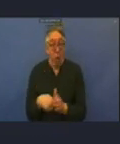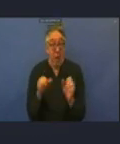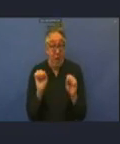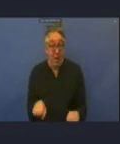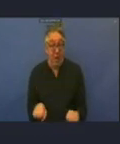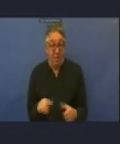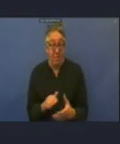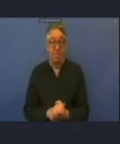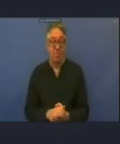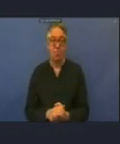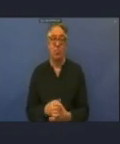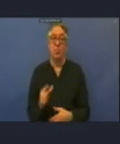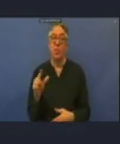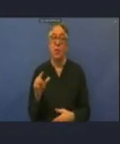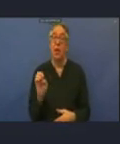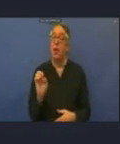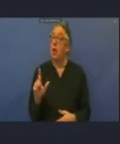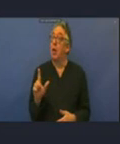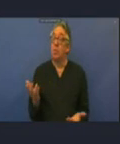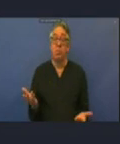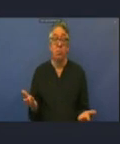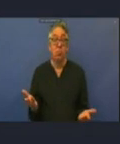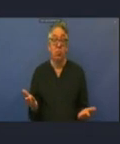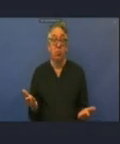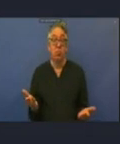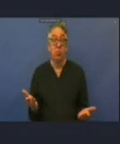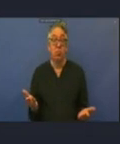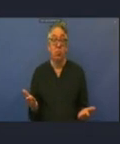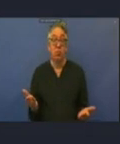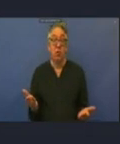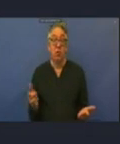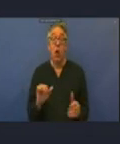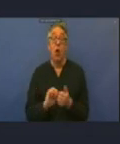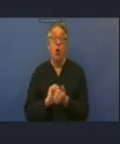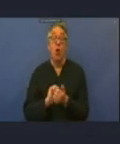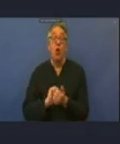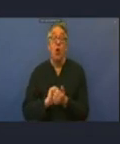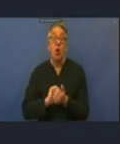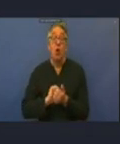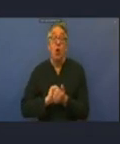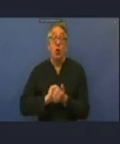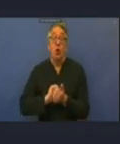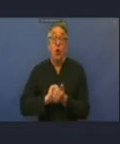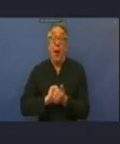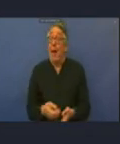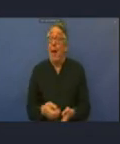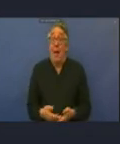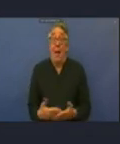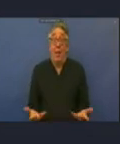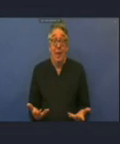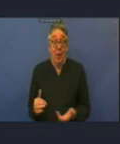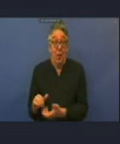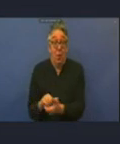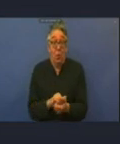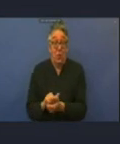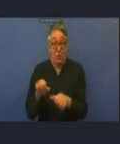As long as it's... the sport event must be an organization. So any organization can take part in